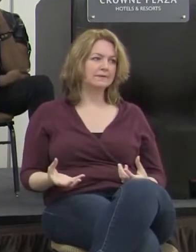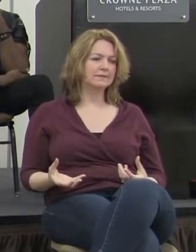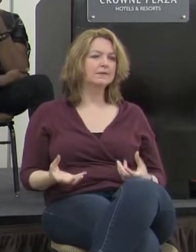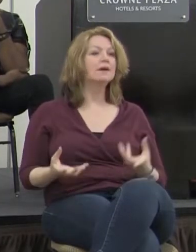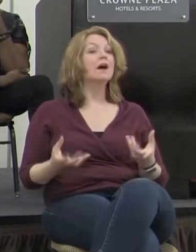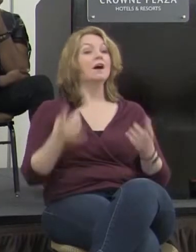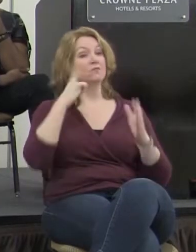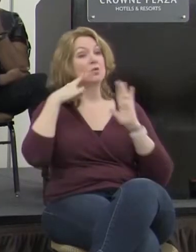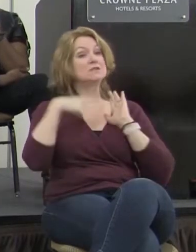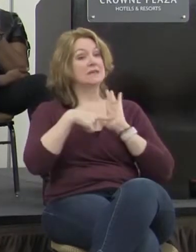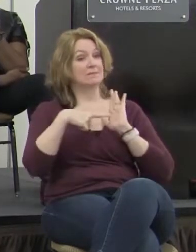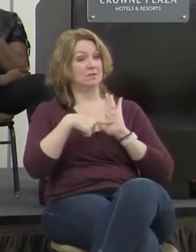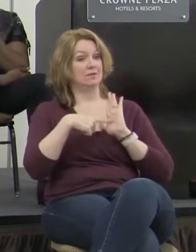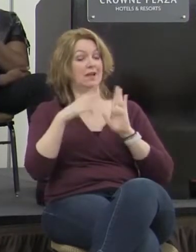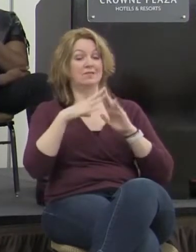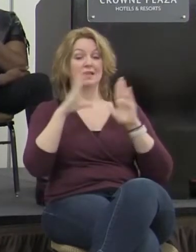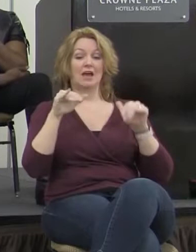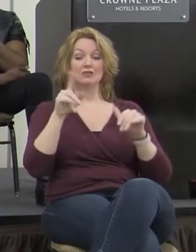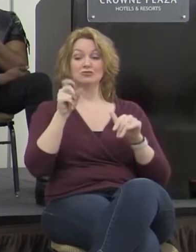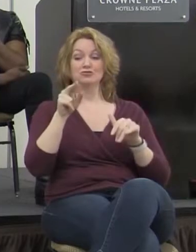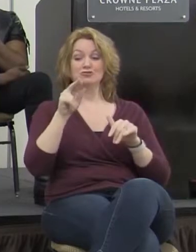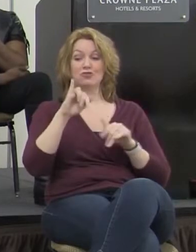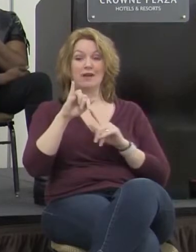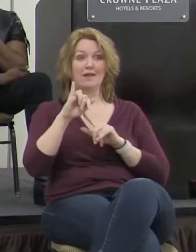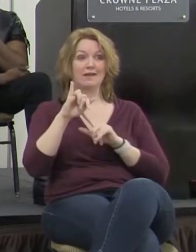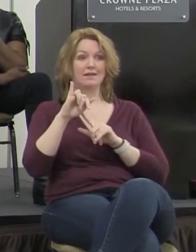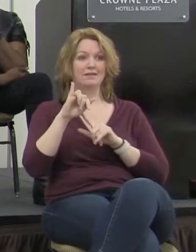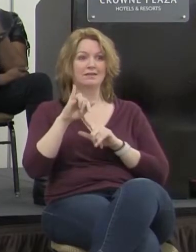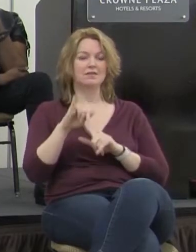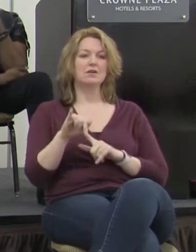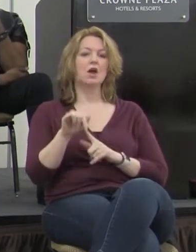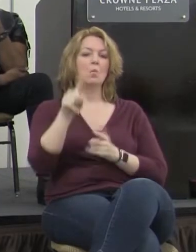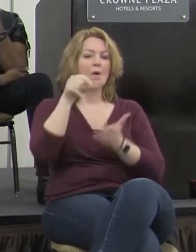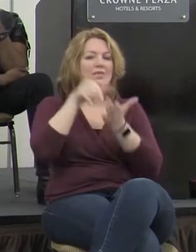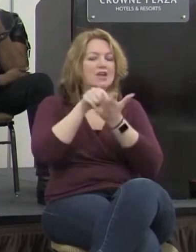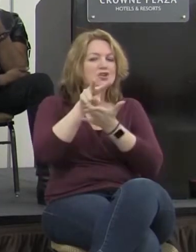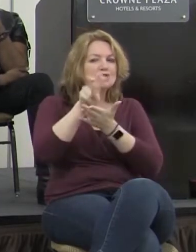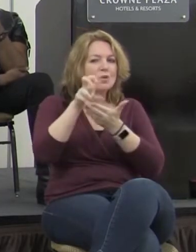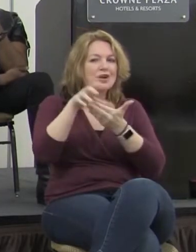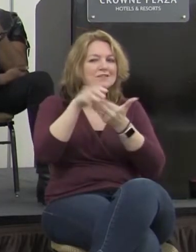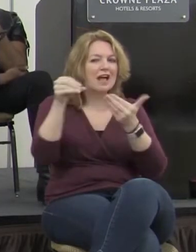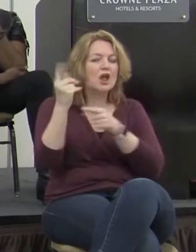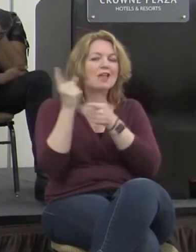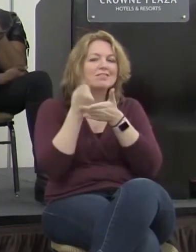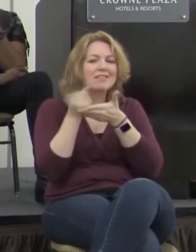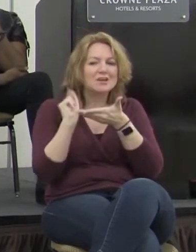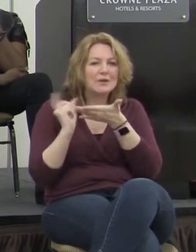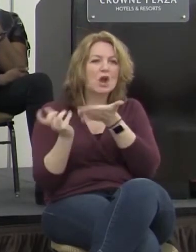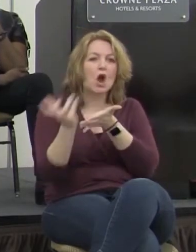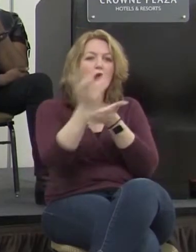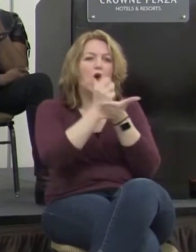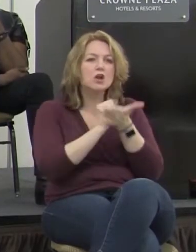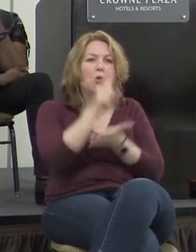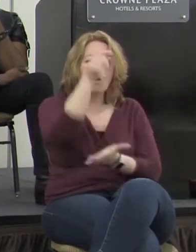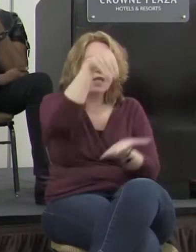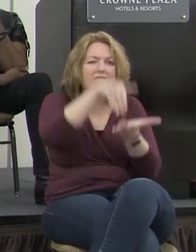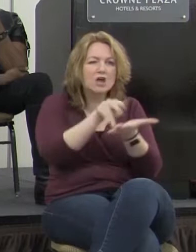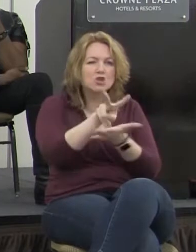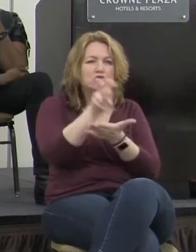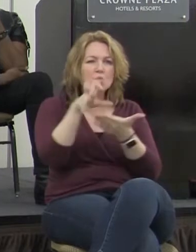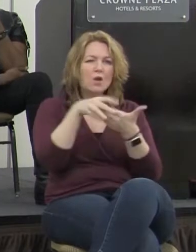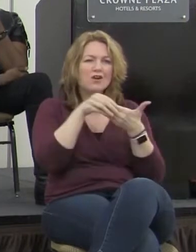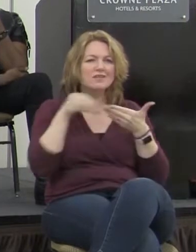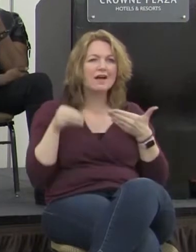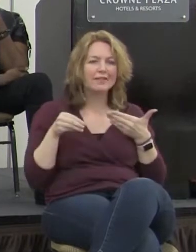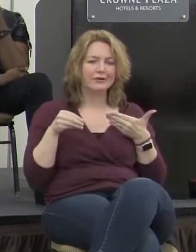an example, the House Tray, $1,200 last week. Raised